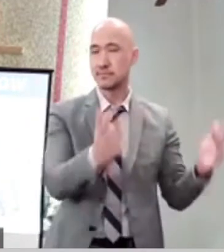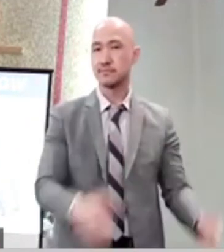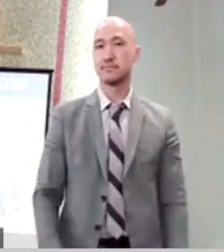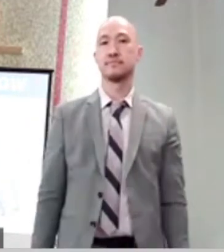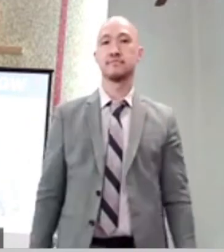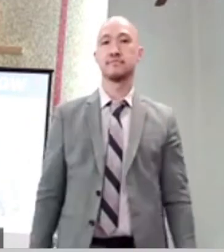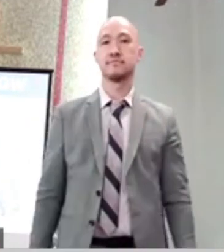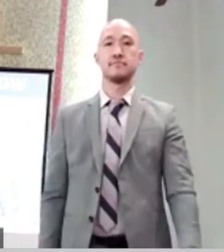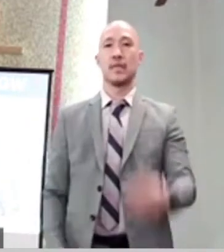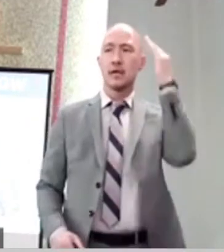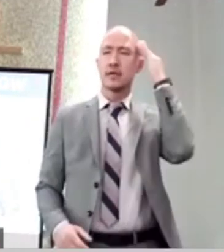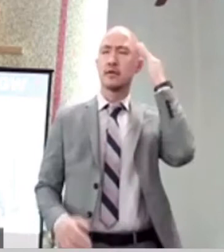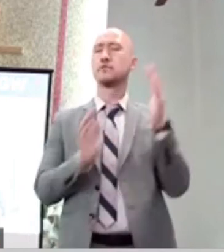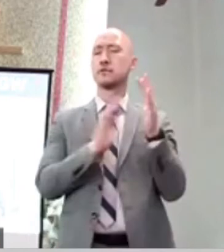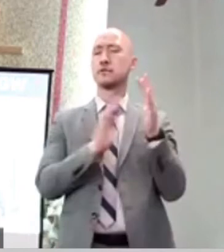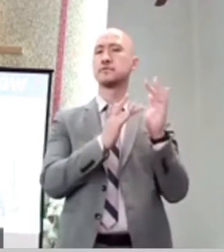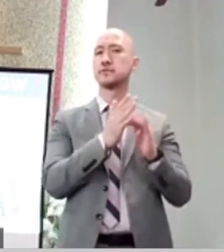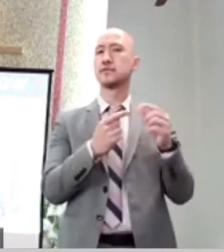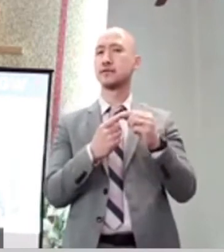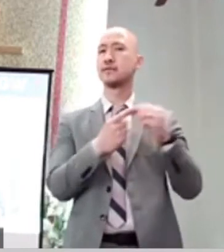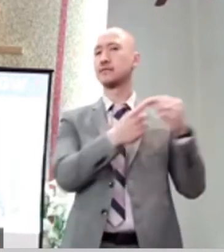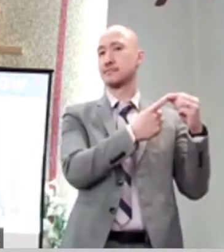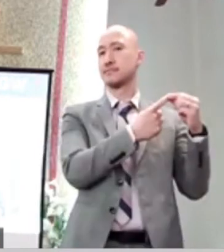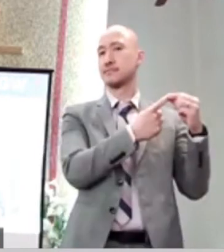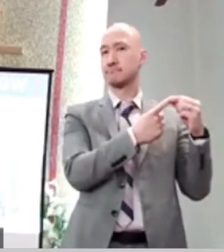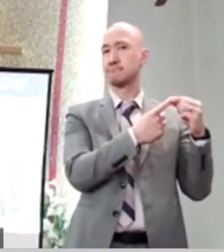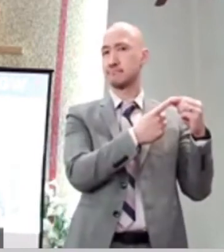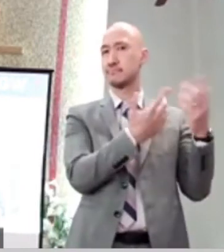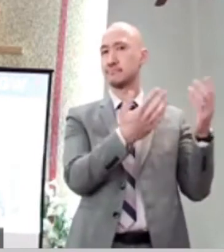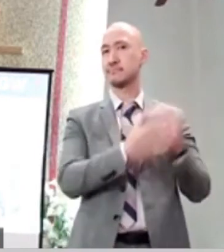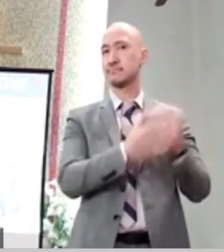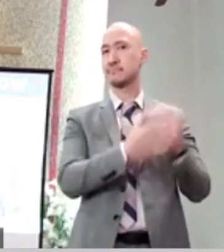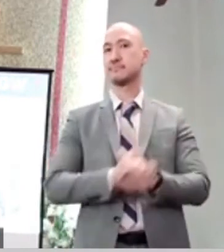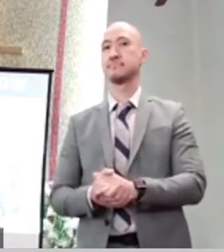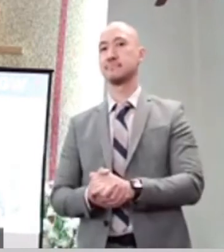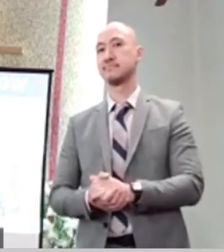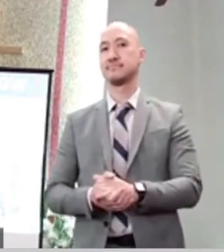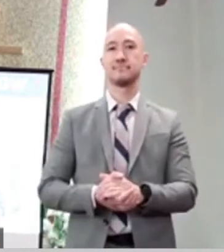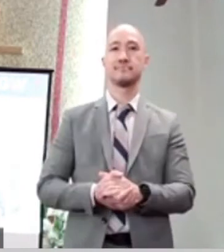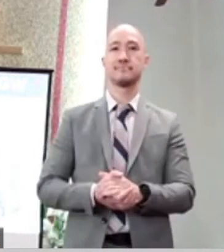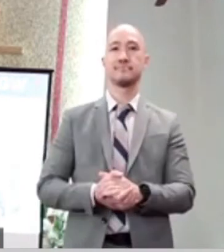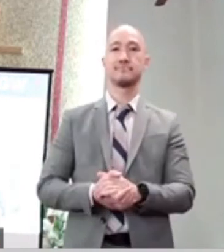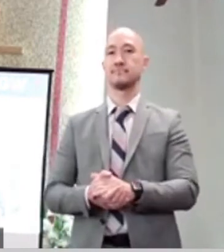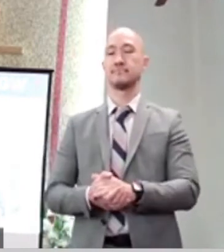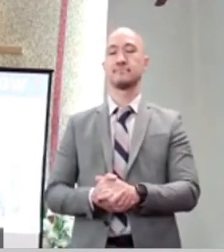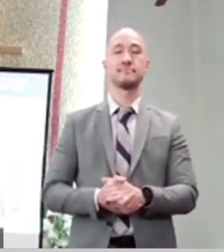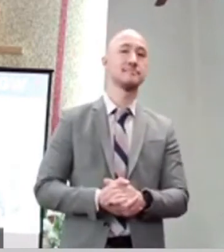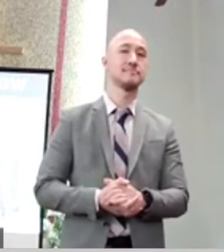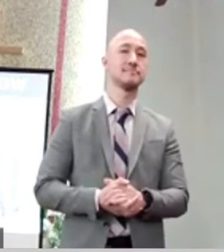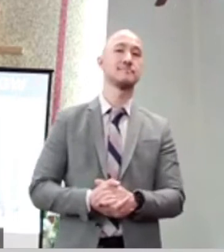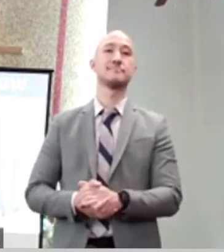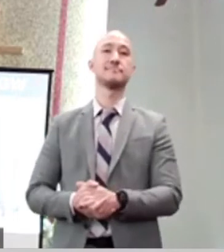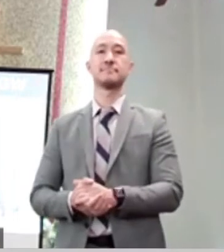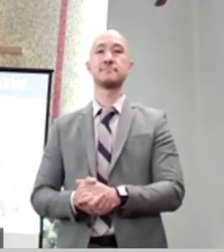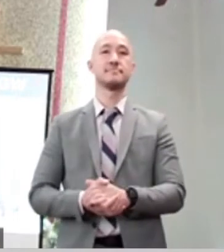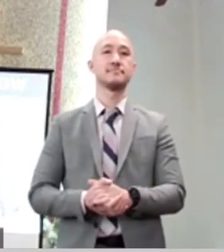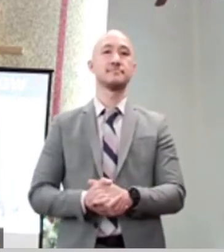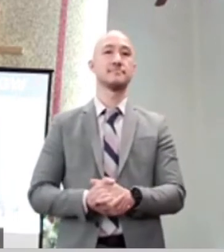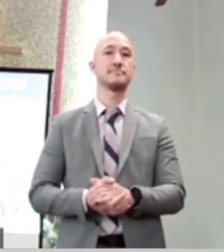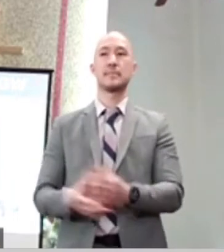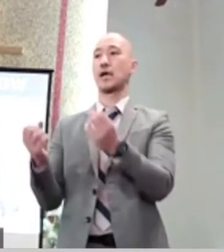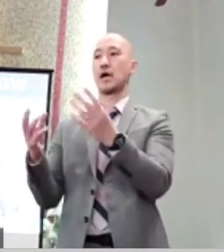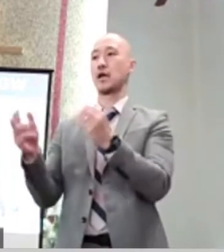they knew something about Jesus already. It's not like they're getting up and, oh, who's Jesus? I don't know, but I'm going to follow him. It wasn't like that. They had been hearing of him